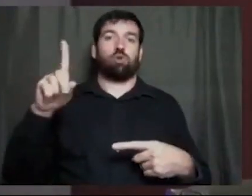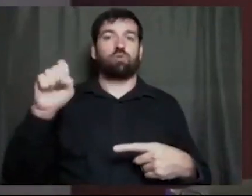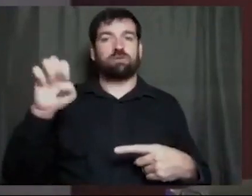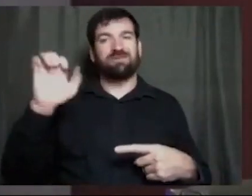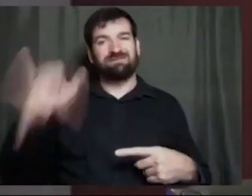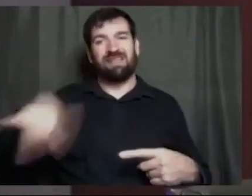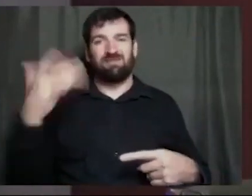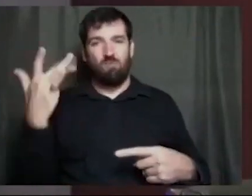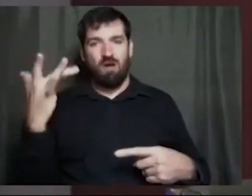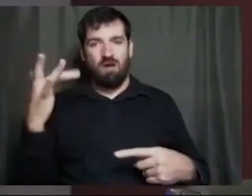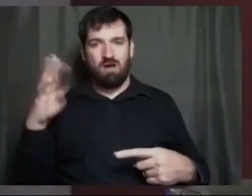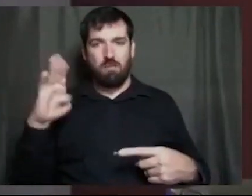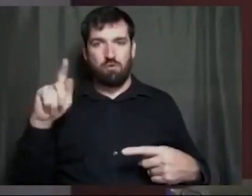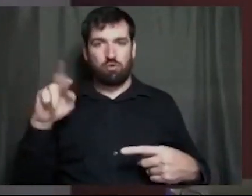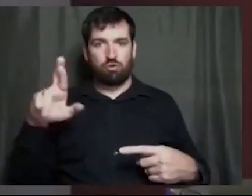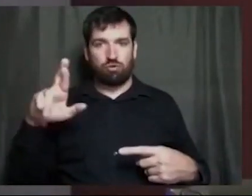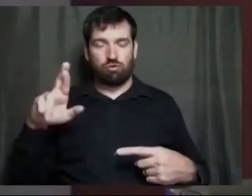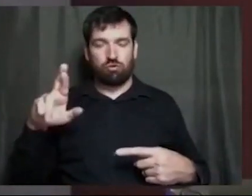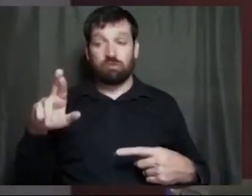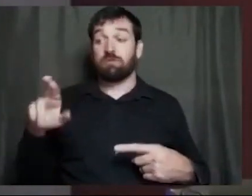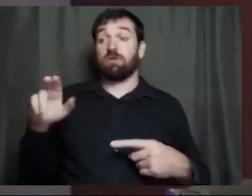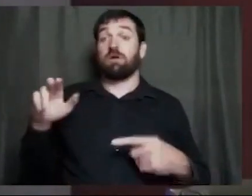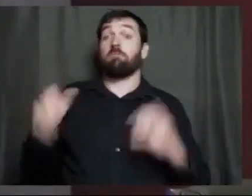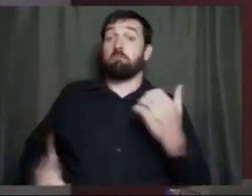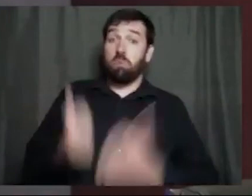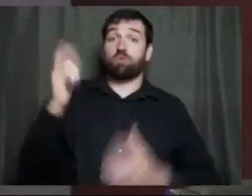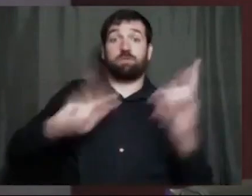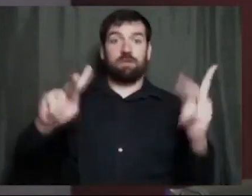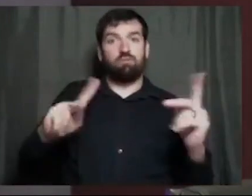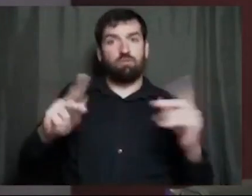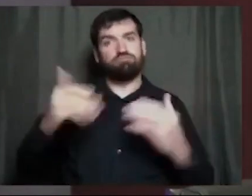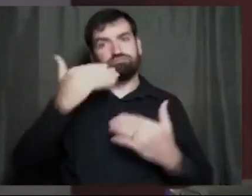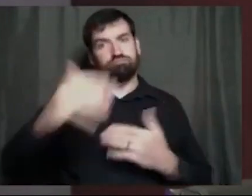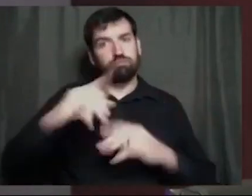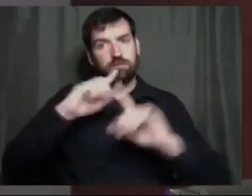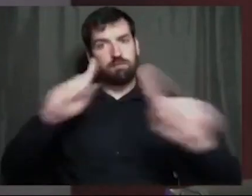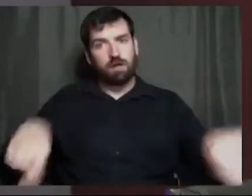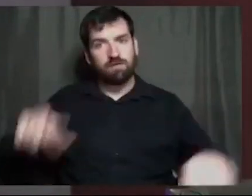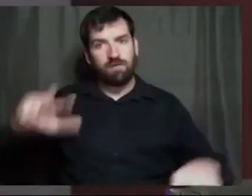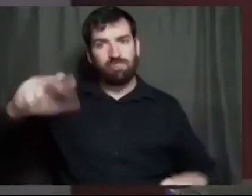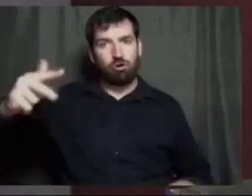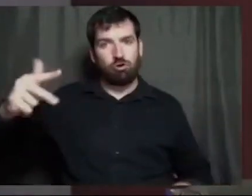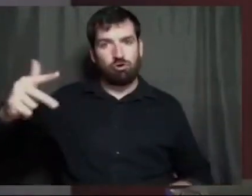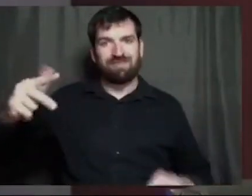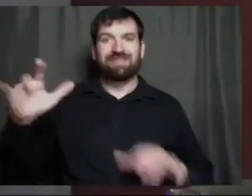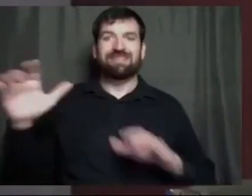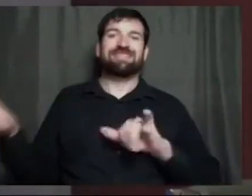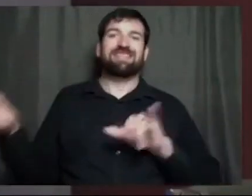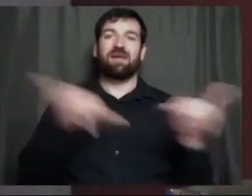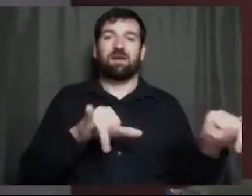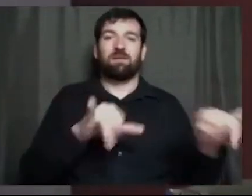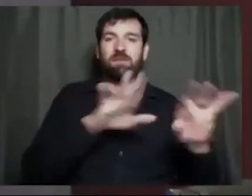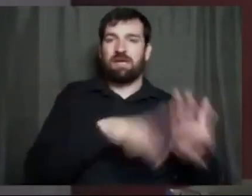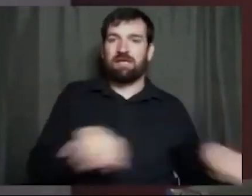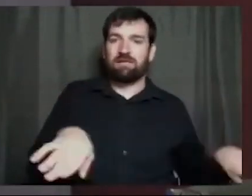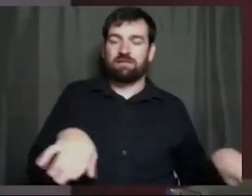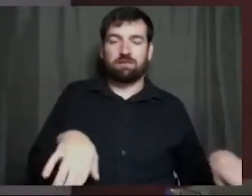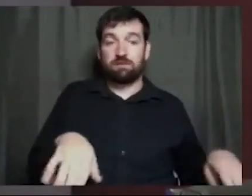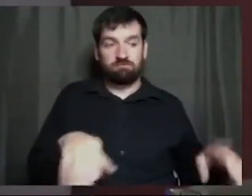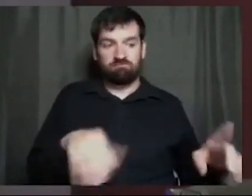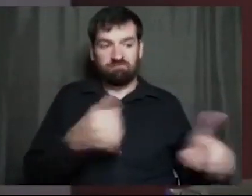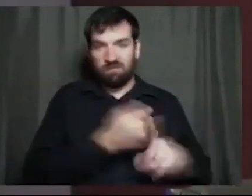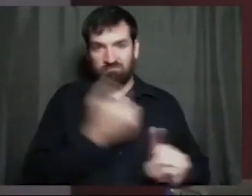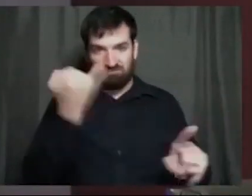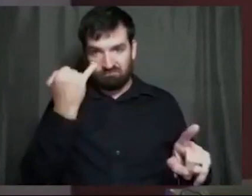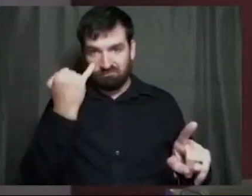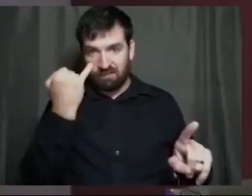to that 3rd dose or that booster dose. So similar to kids, we expect that kids do not respond when they're immune